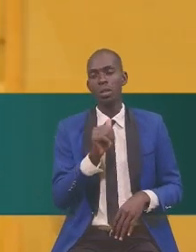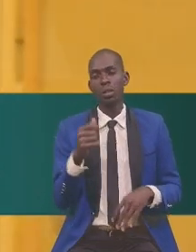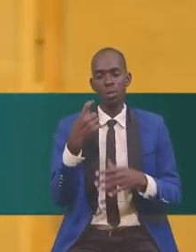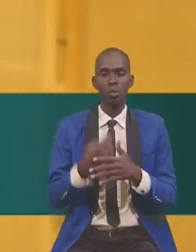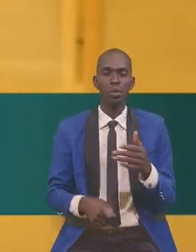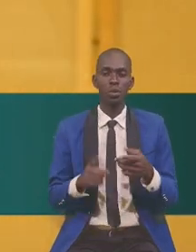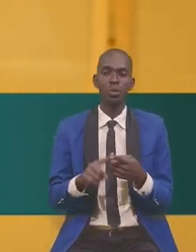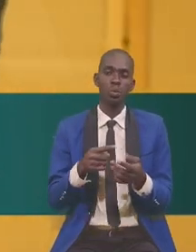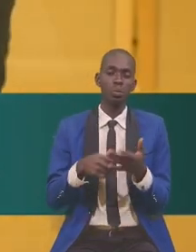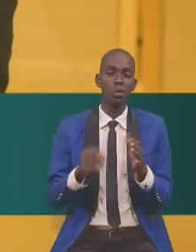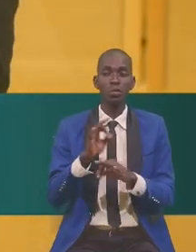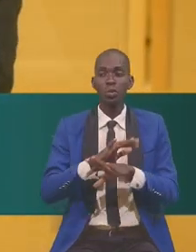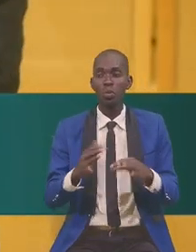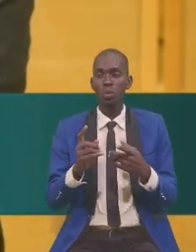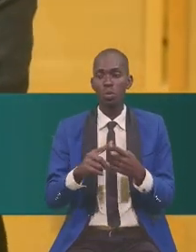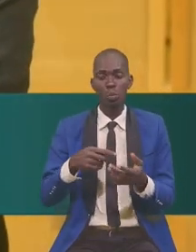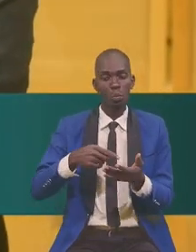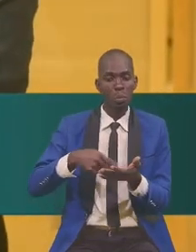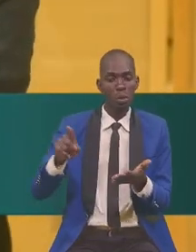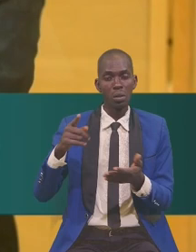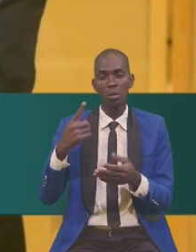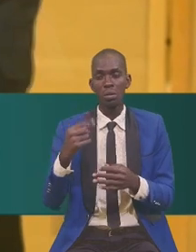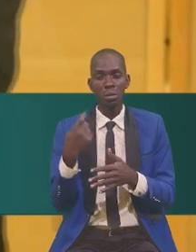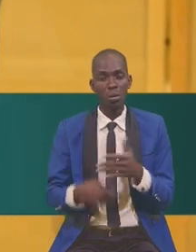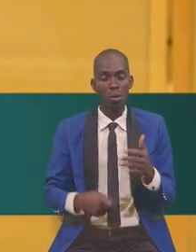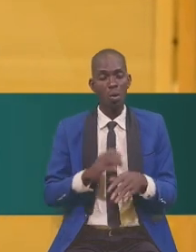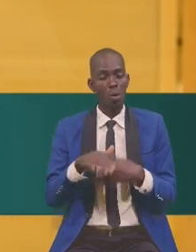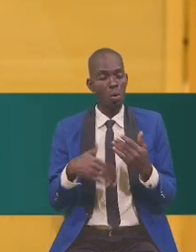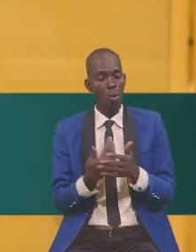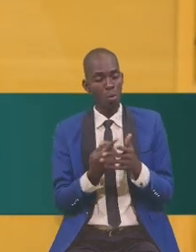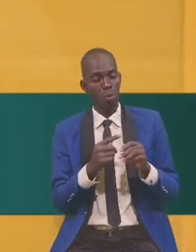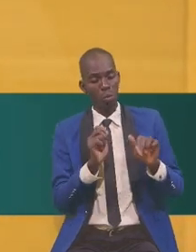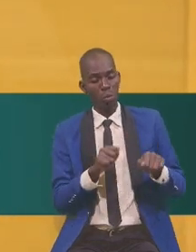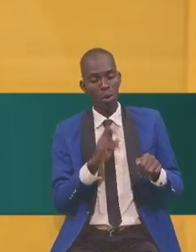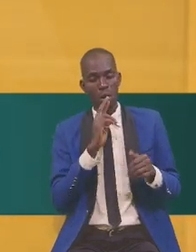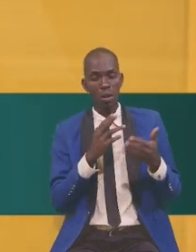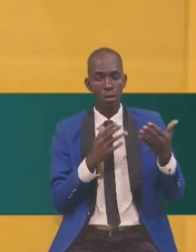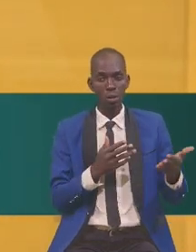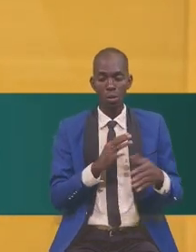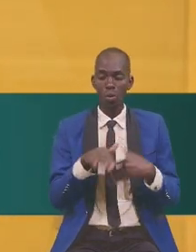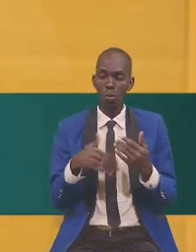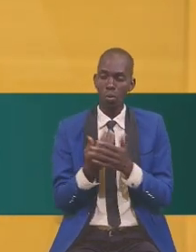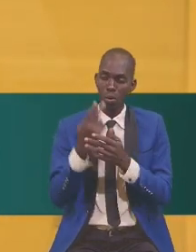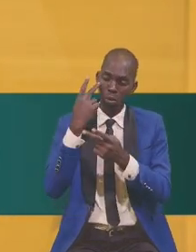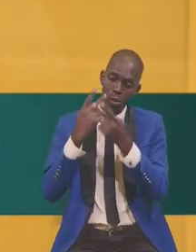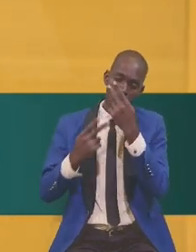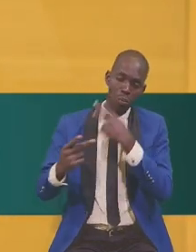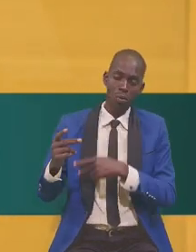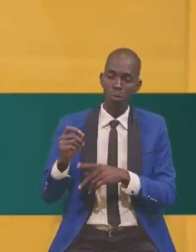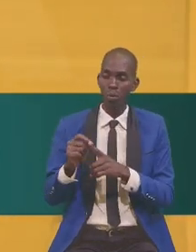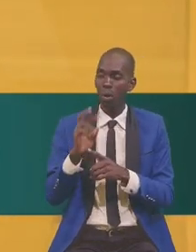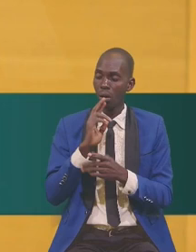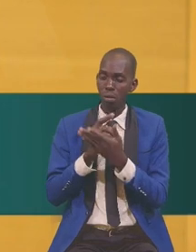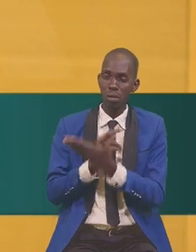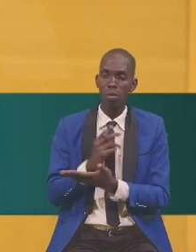the price, all the possibilities are there, and all the prophecy is there, and the call to